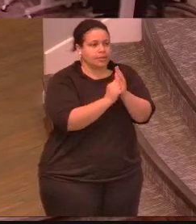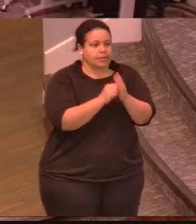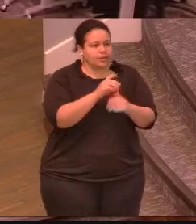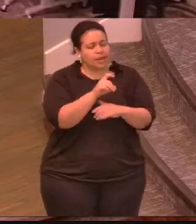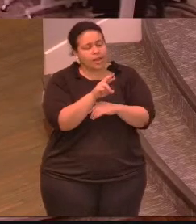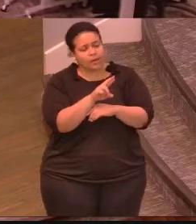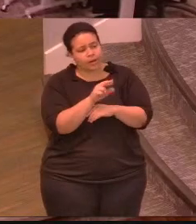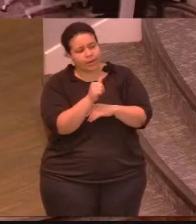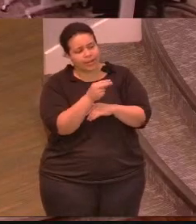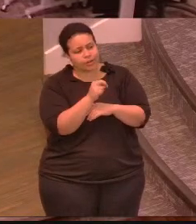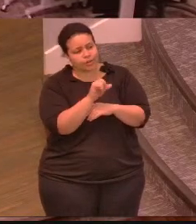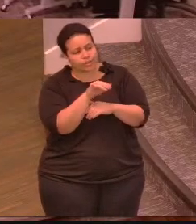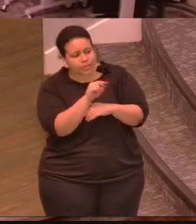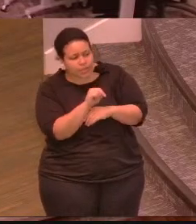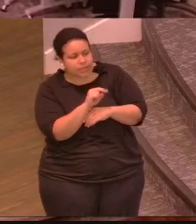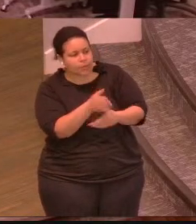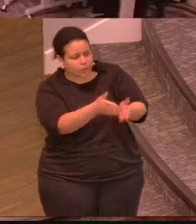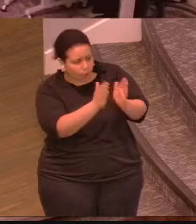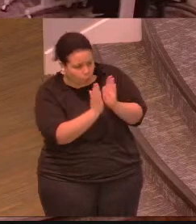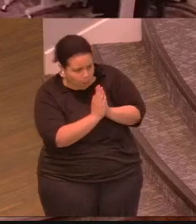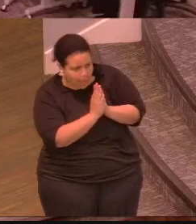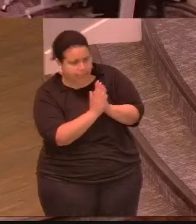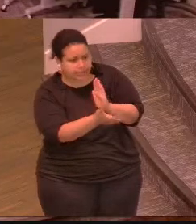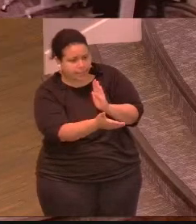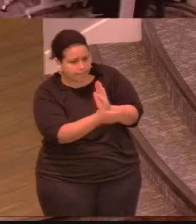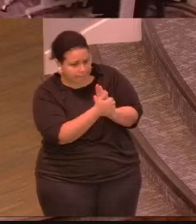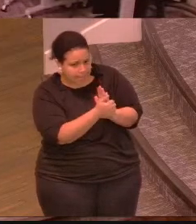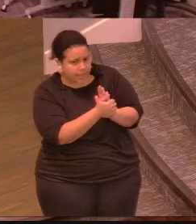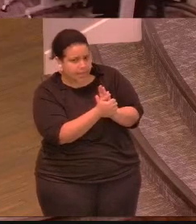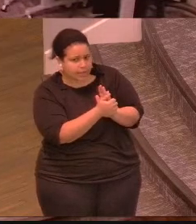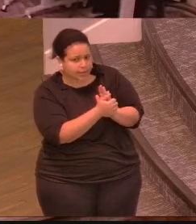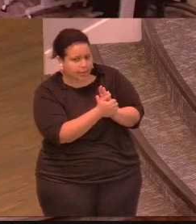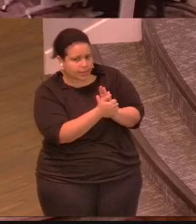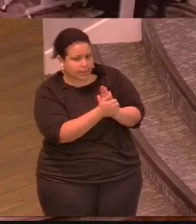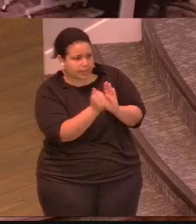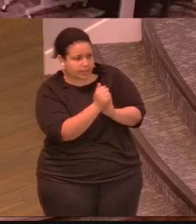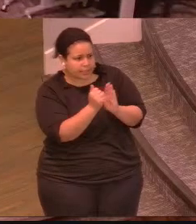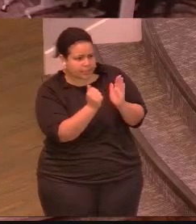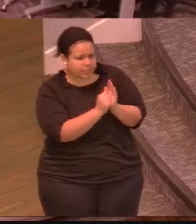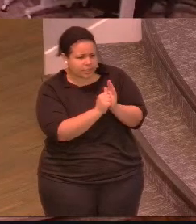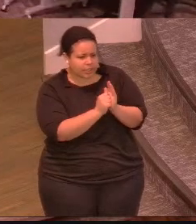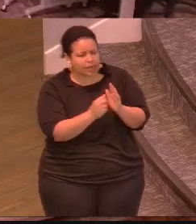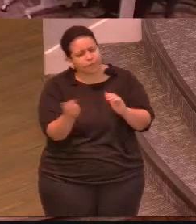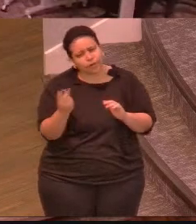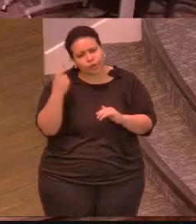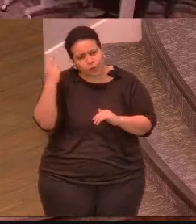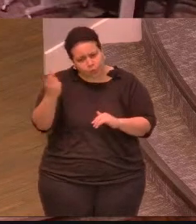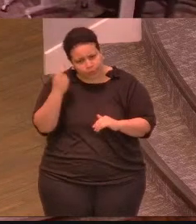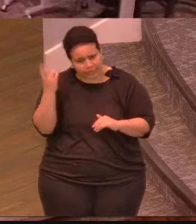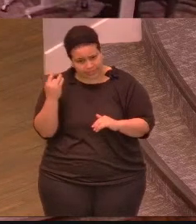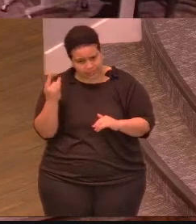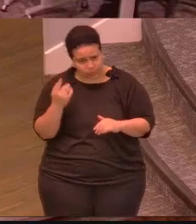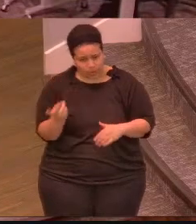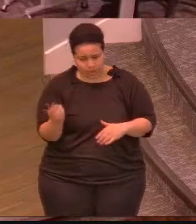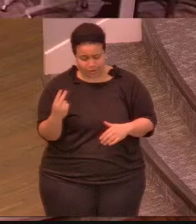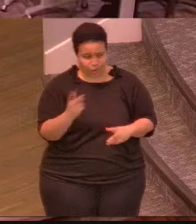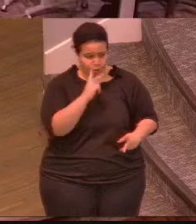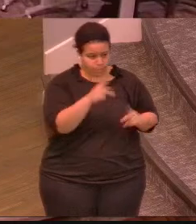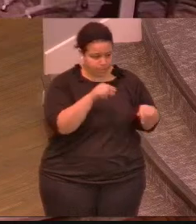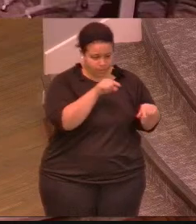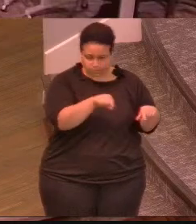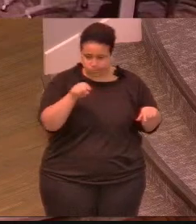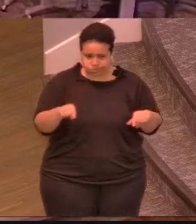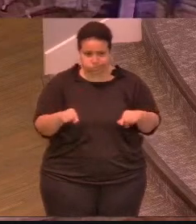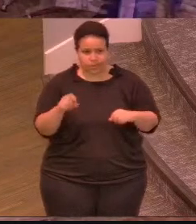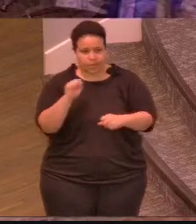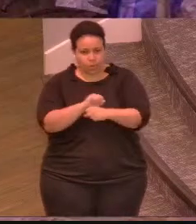to request that we amend the agenda for 2 reasons. One, we had 3 individuals who have worked with us for a number of years who were